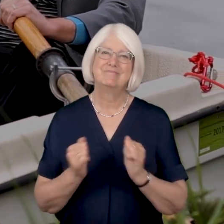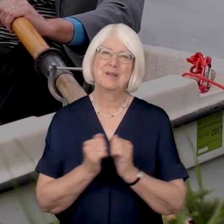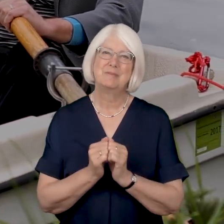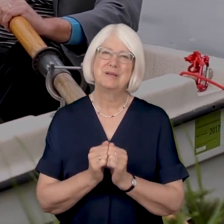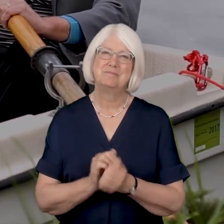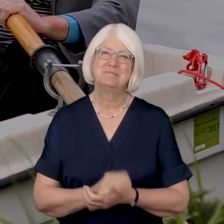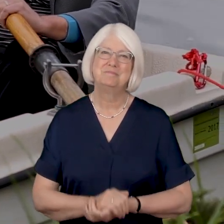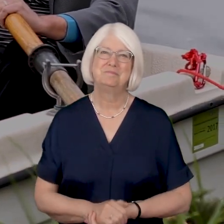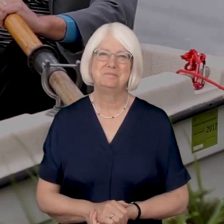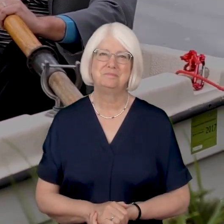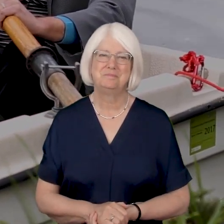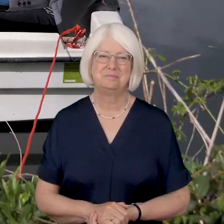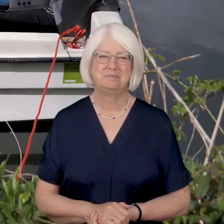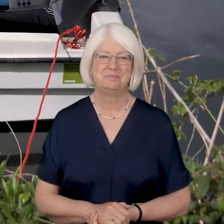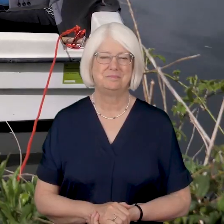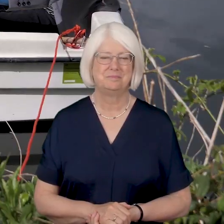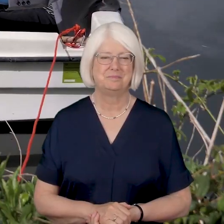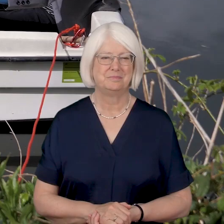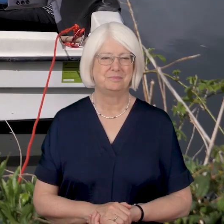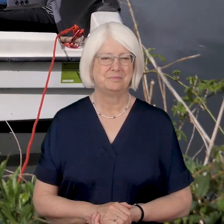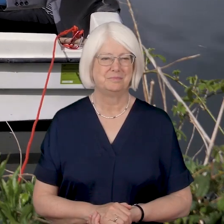Amen.